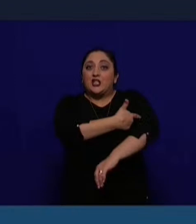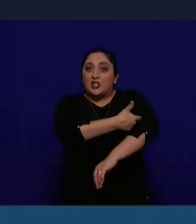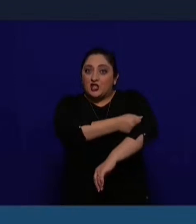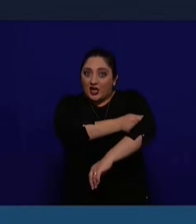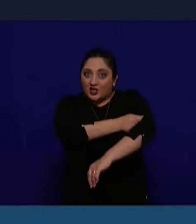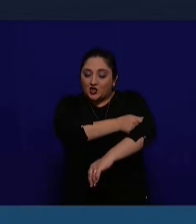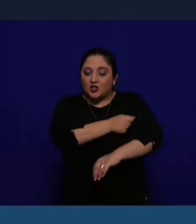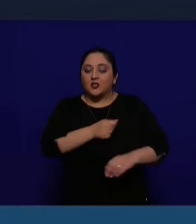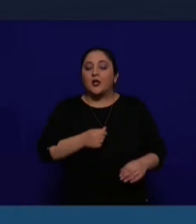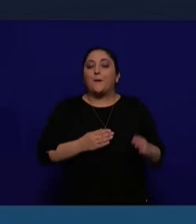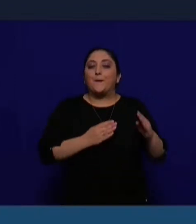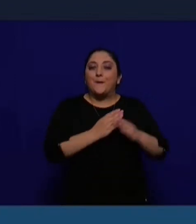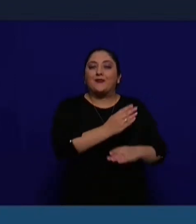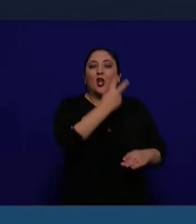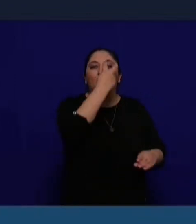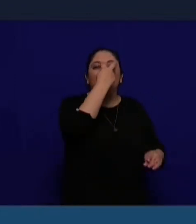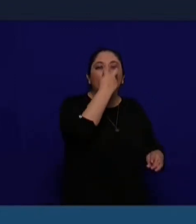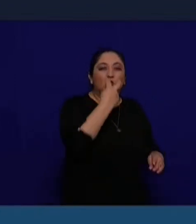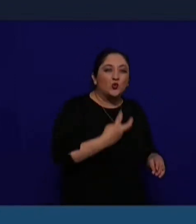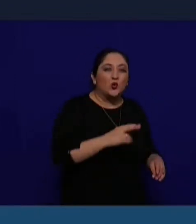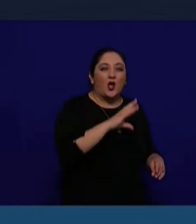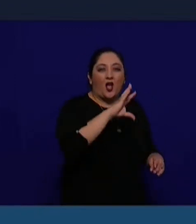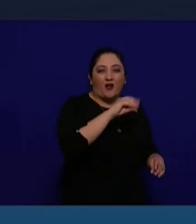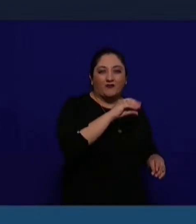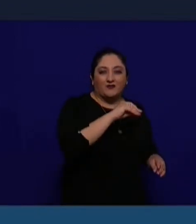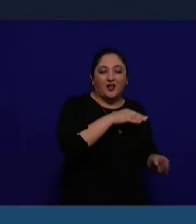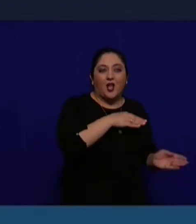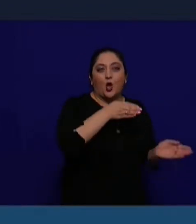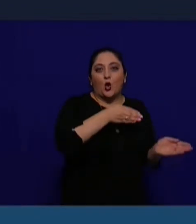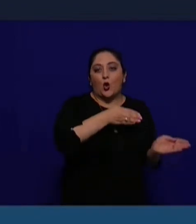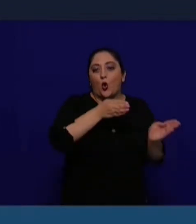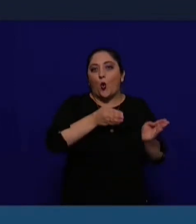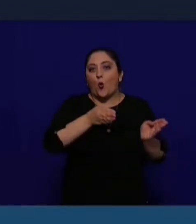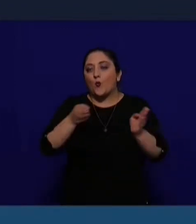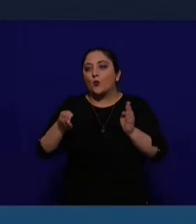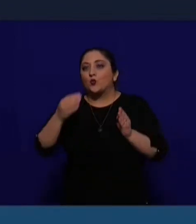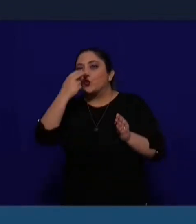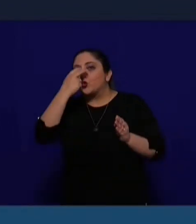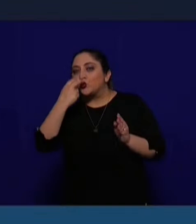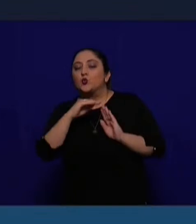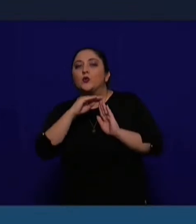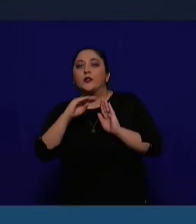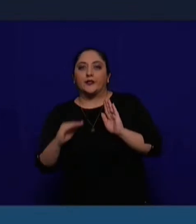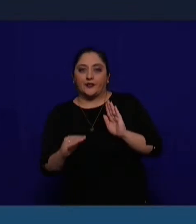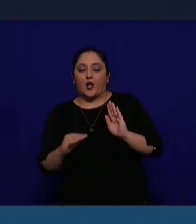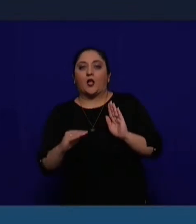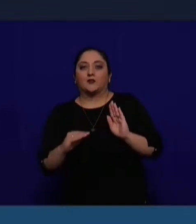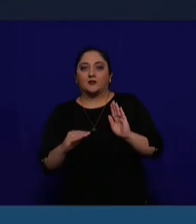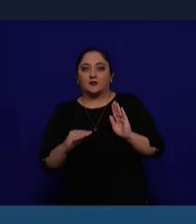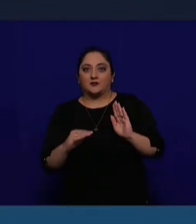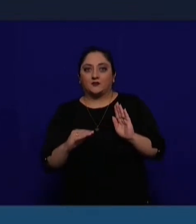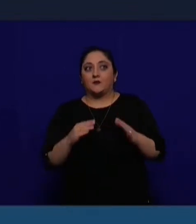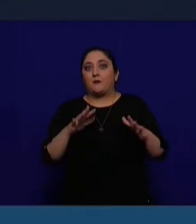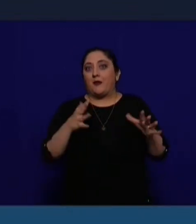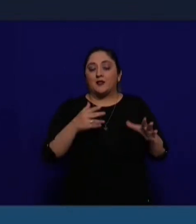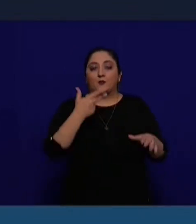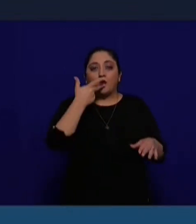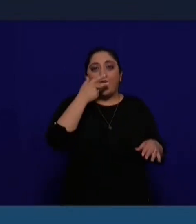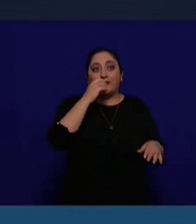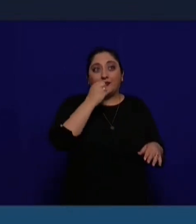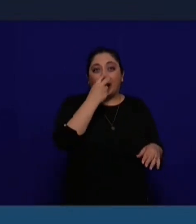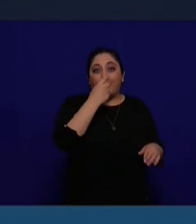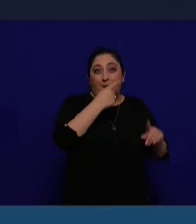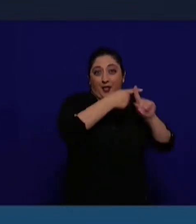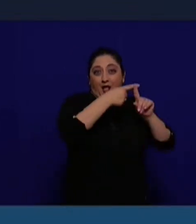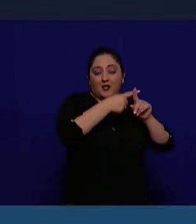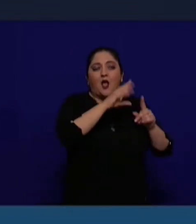l-isfel. Infatti bħalma għedna wkoll li dawk il-persuni li għandhom il-fuq minn 80 sena issa laqamna l-maġġor parti tagħhom, tajjeb hemmhekk għandna